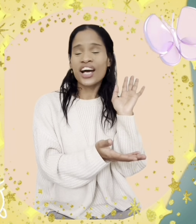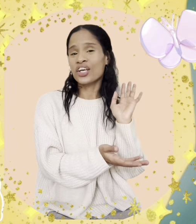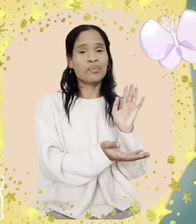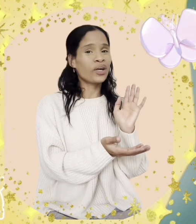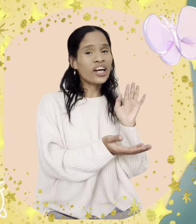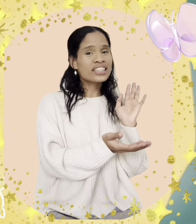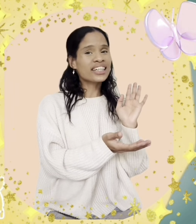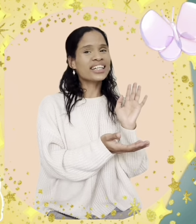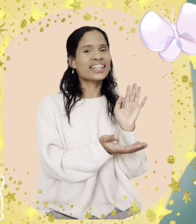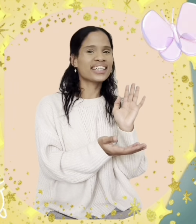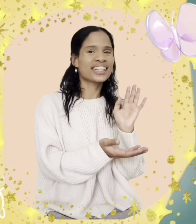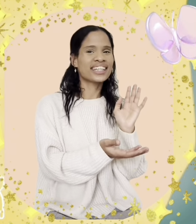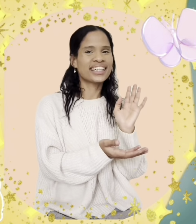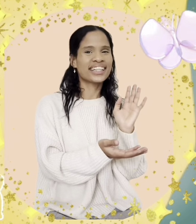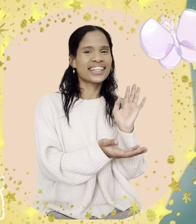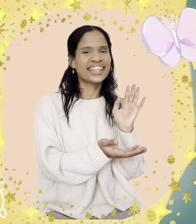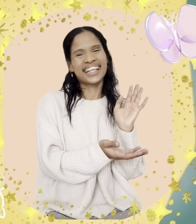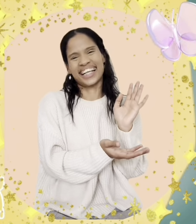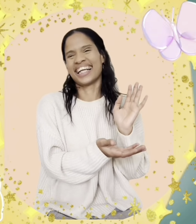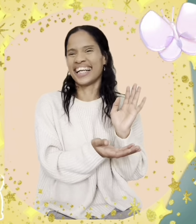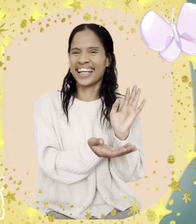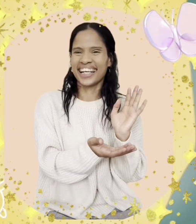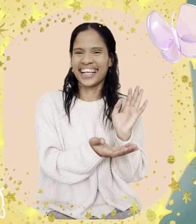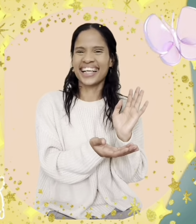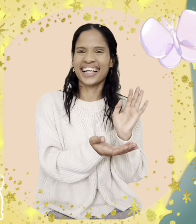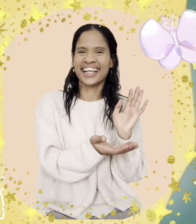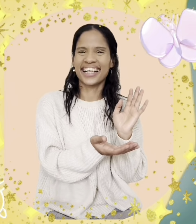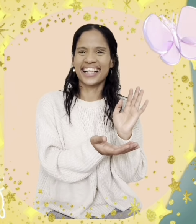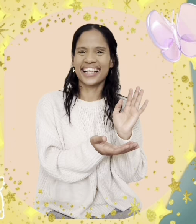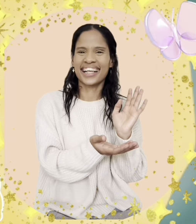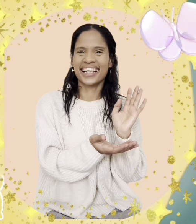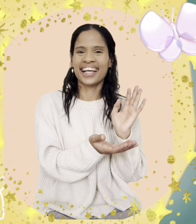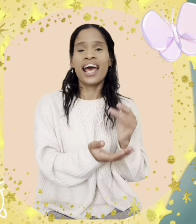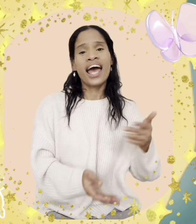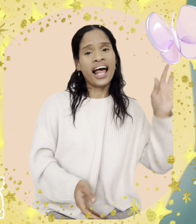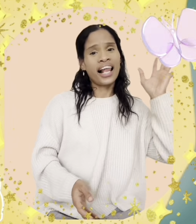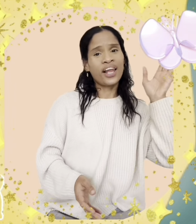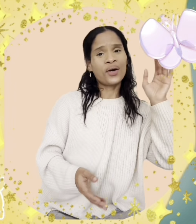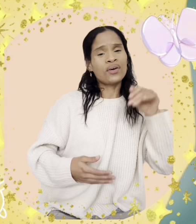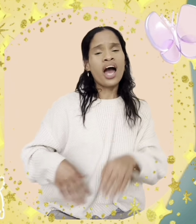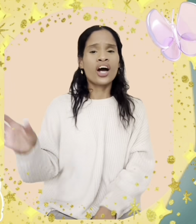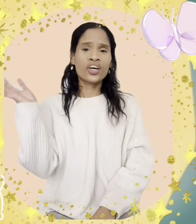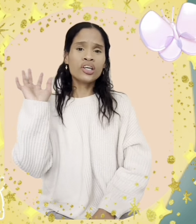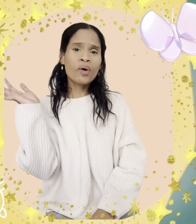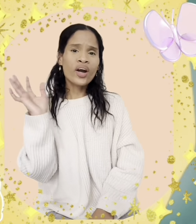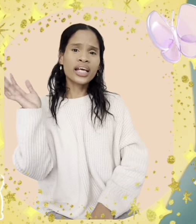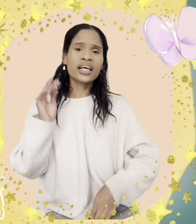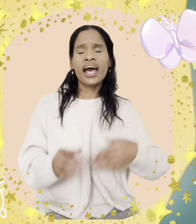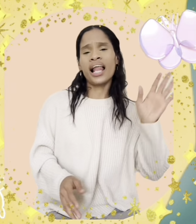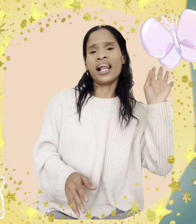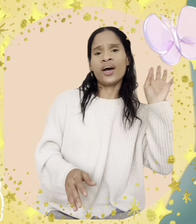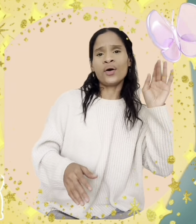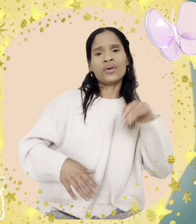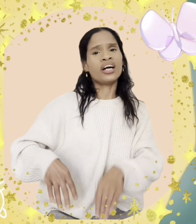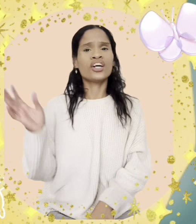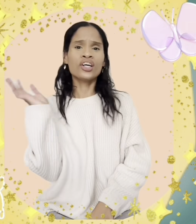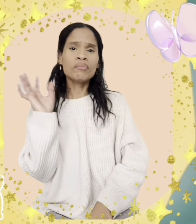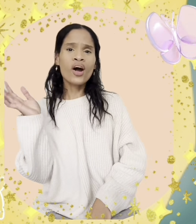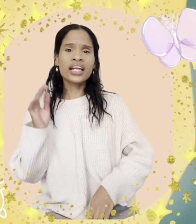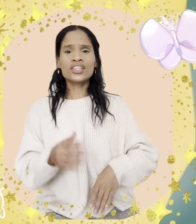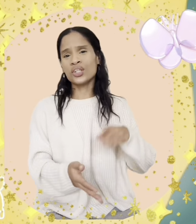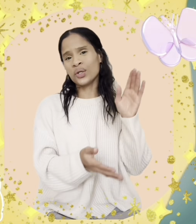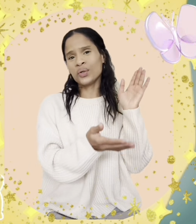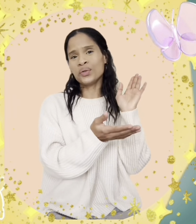Oscar. Good morning, Oscar. Hi. Morning. Hello, good morning, hello,